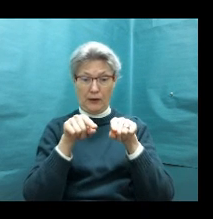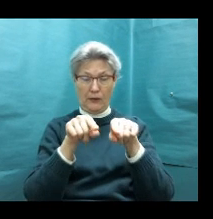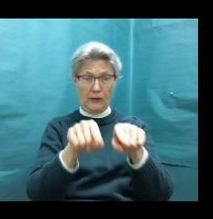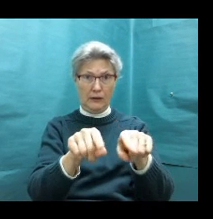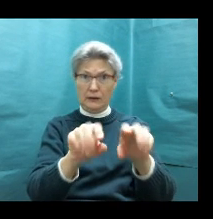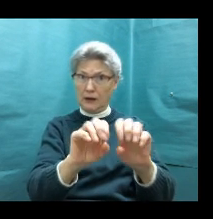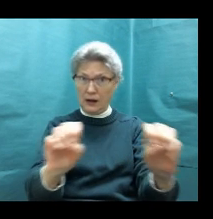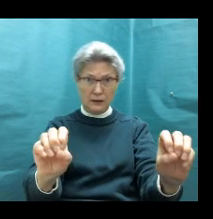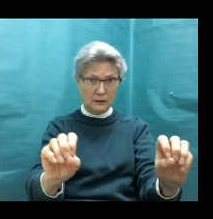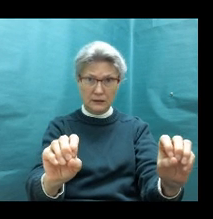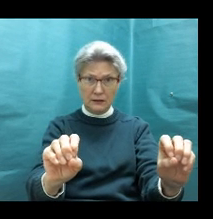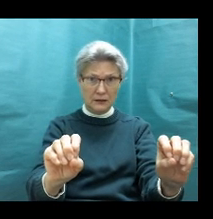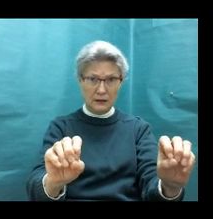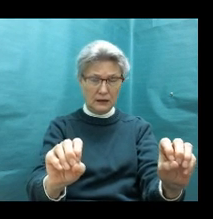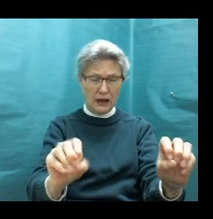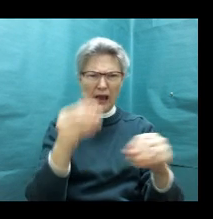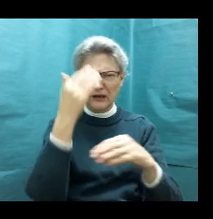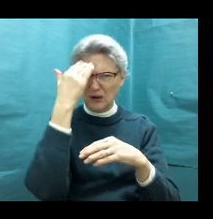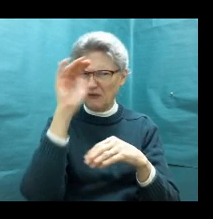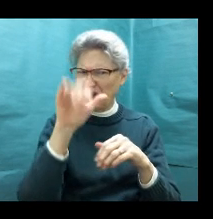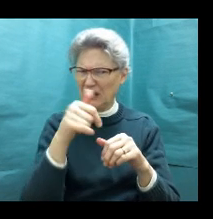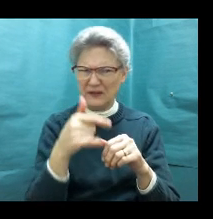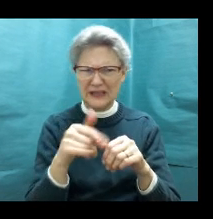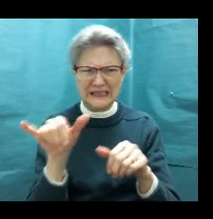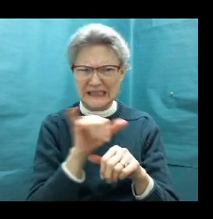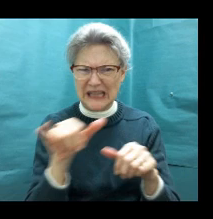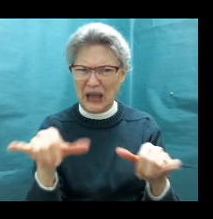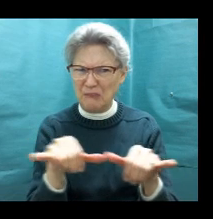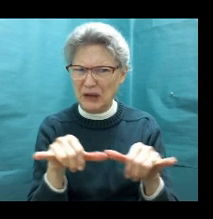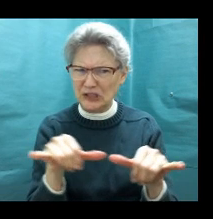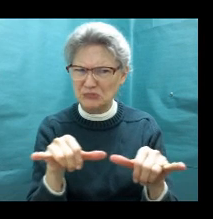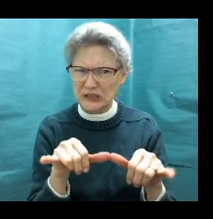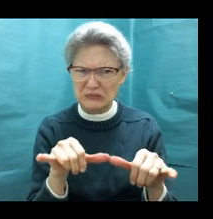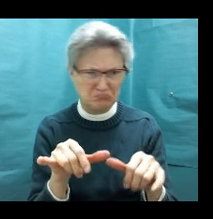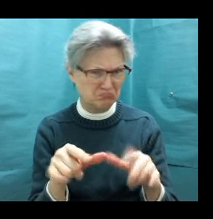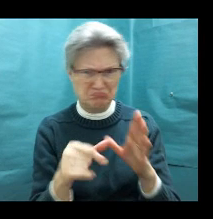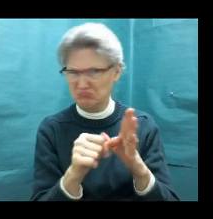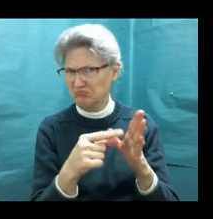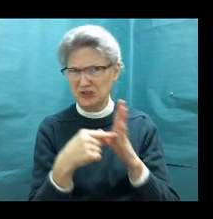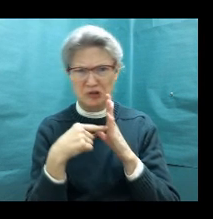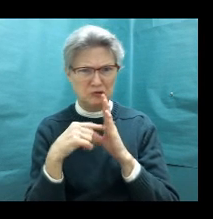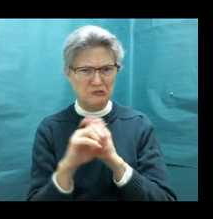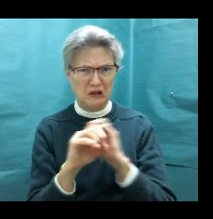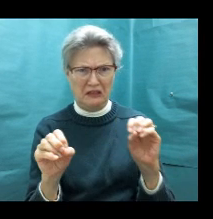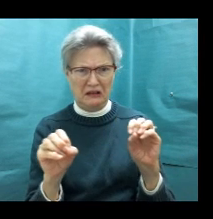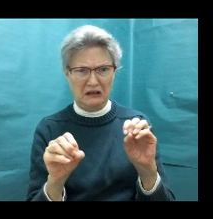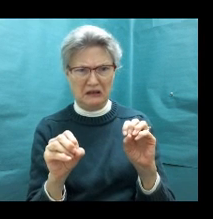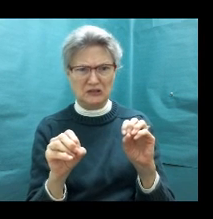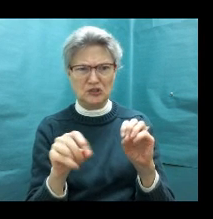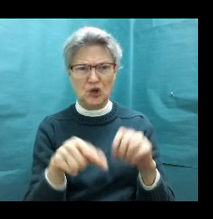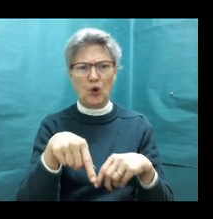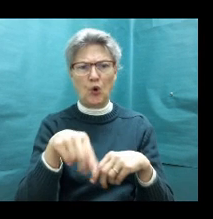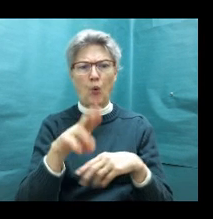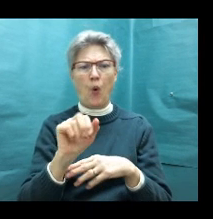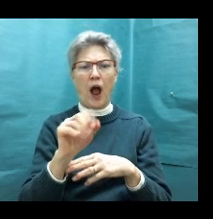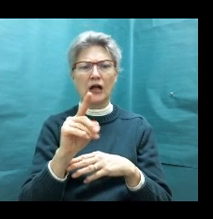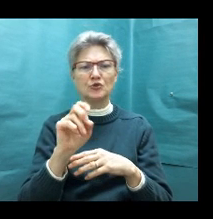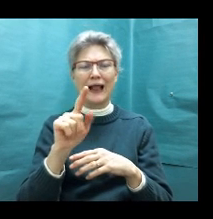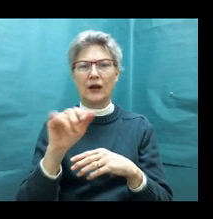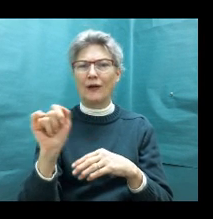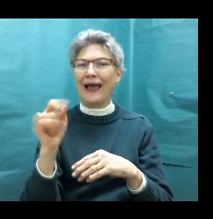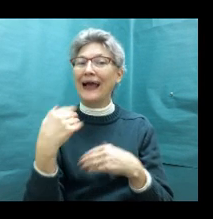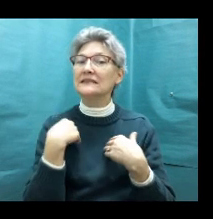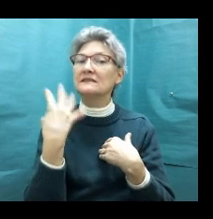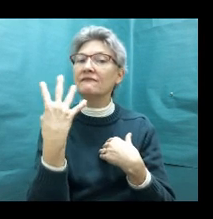parallel. I don't know if any of them are the same length. That's not identified. So this is simply a quadrilateral, a